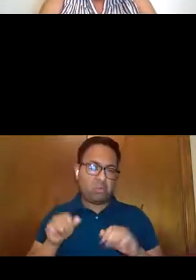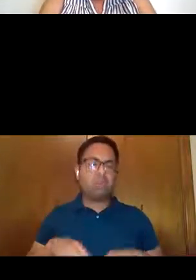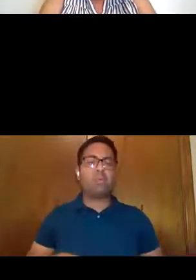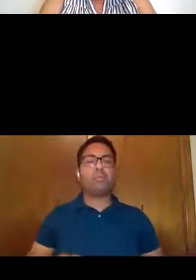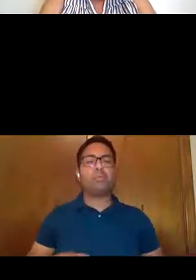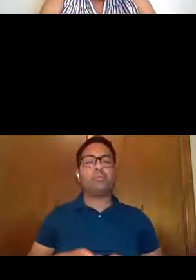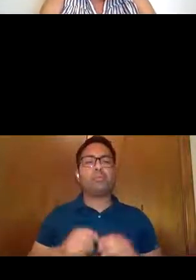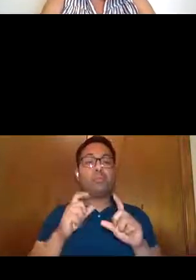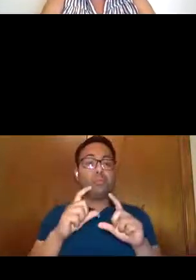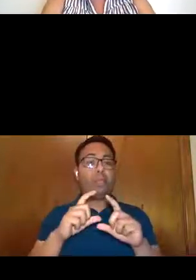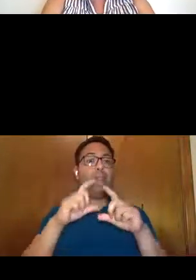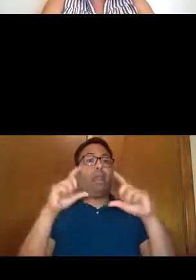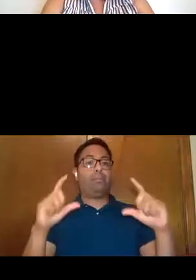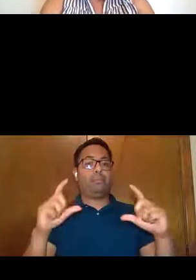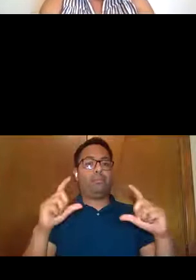Next is telehealth.